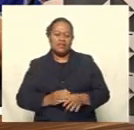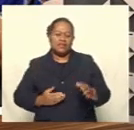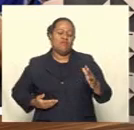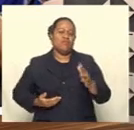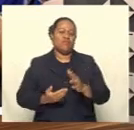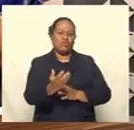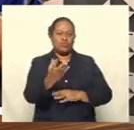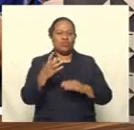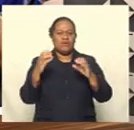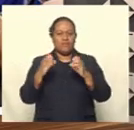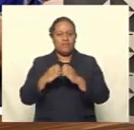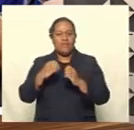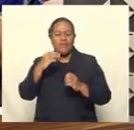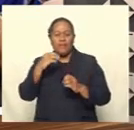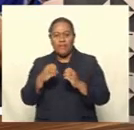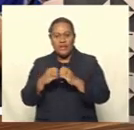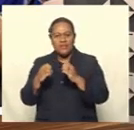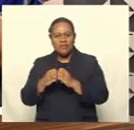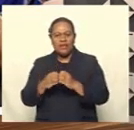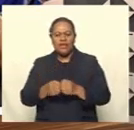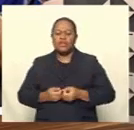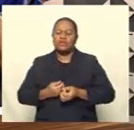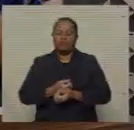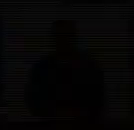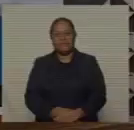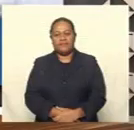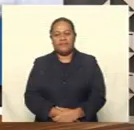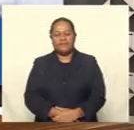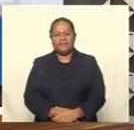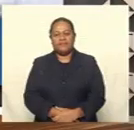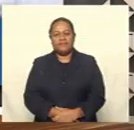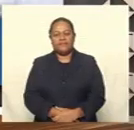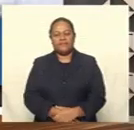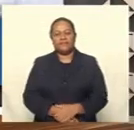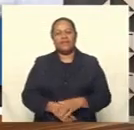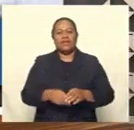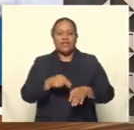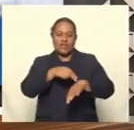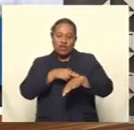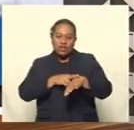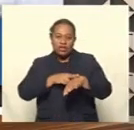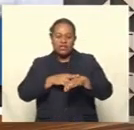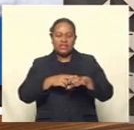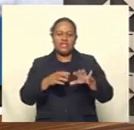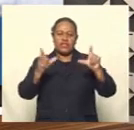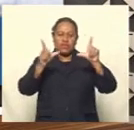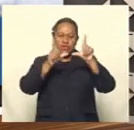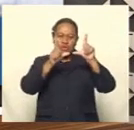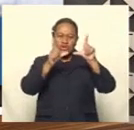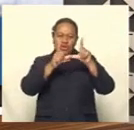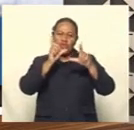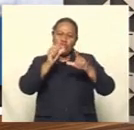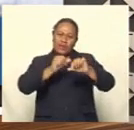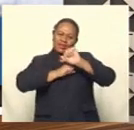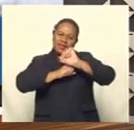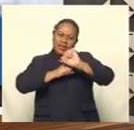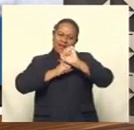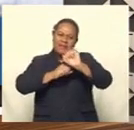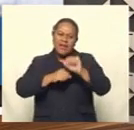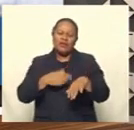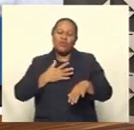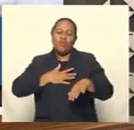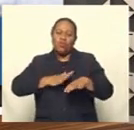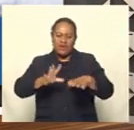score the second try and helped give them a lead in the first half. Doctors in Tokyo are ramping up a campaign to have the Olympics postponed